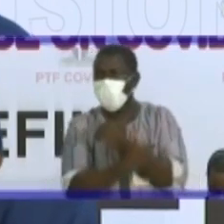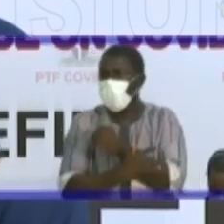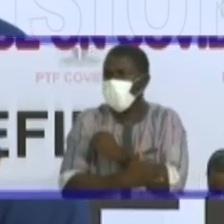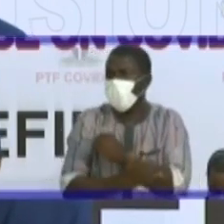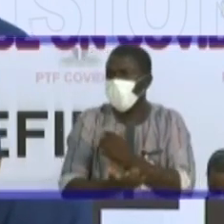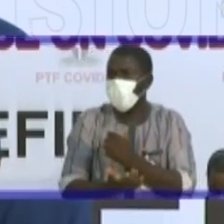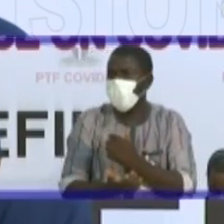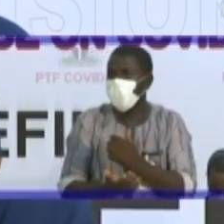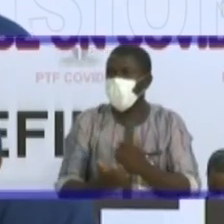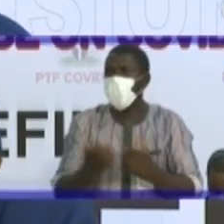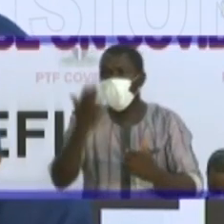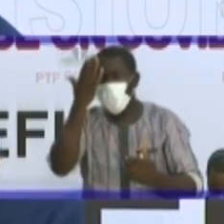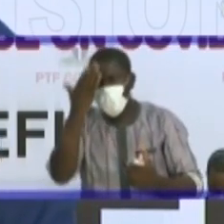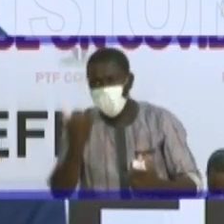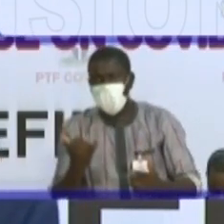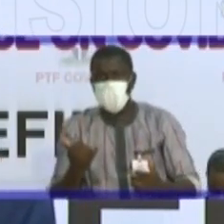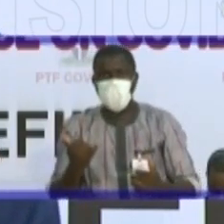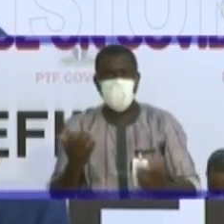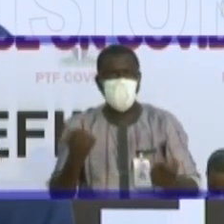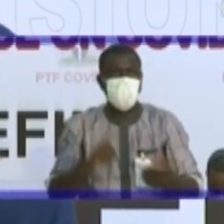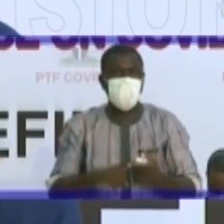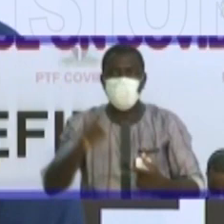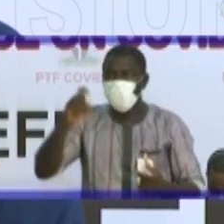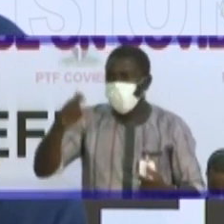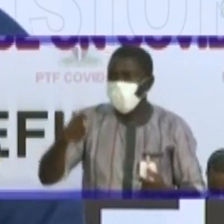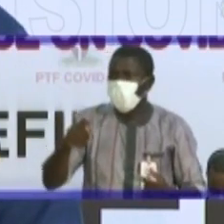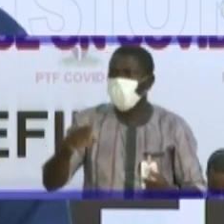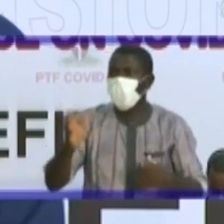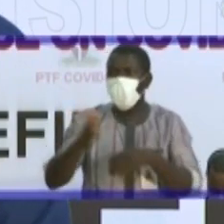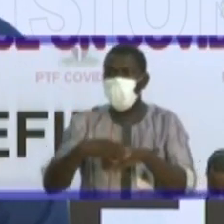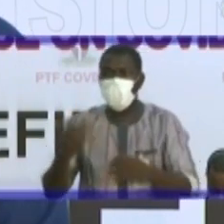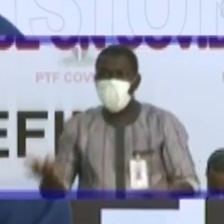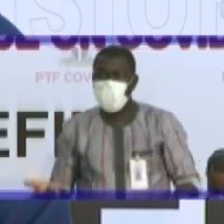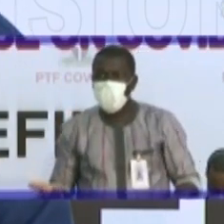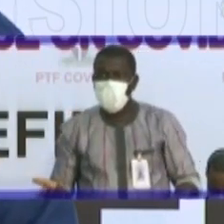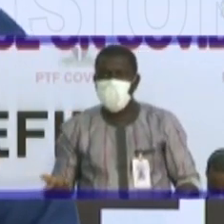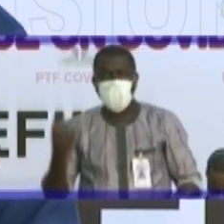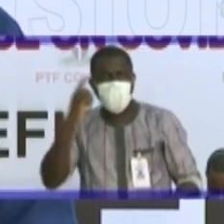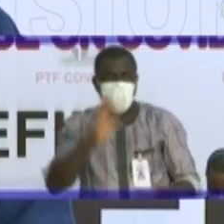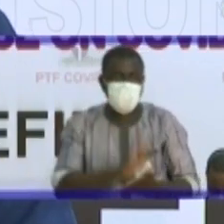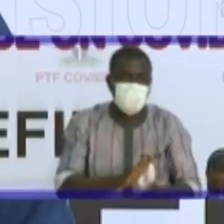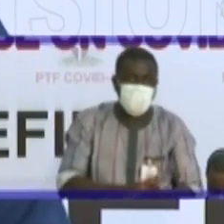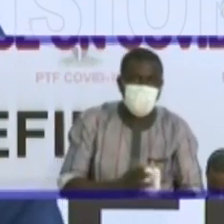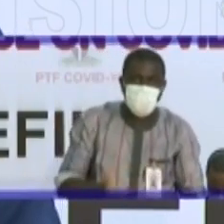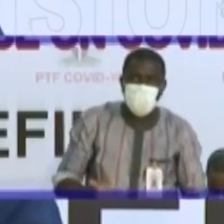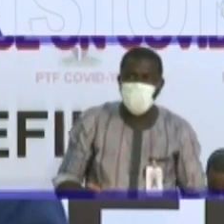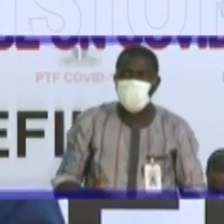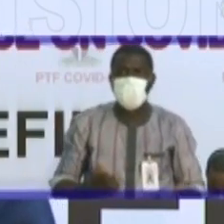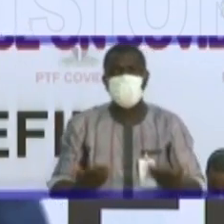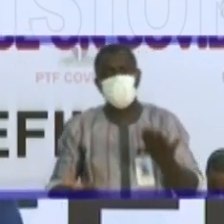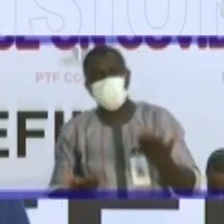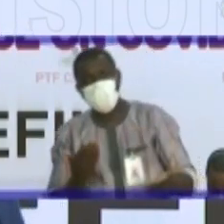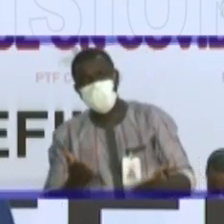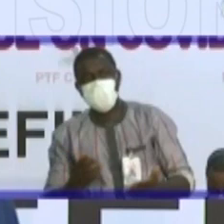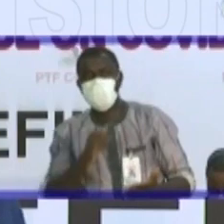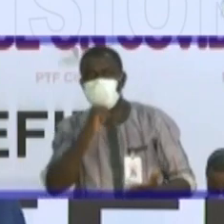maybe just residing there, why they would want necessarily to go back. I mean, it won't be for schooling, it won't be